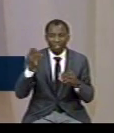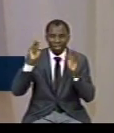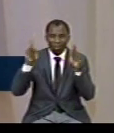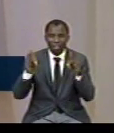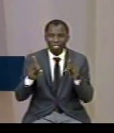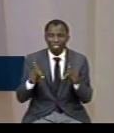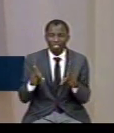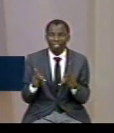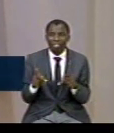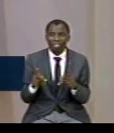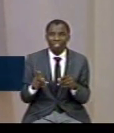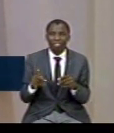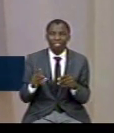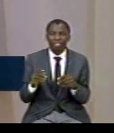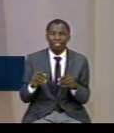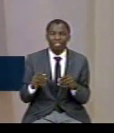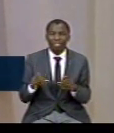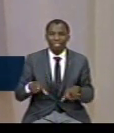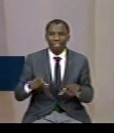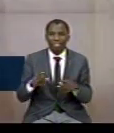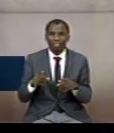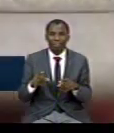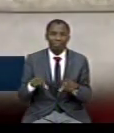City Live.